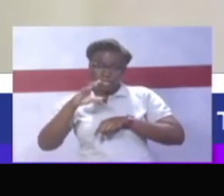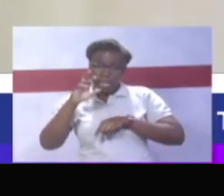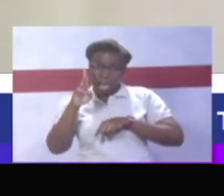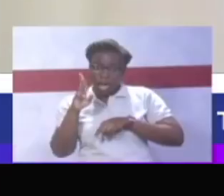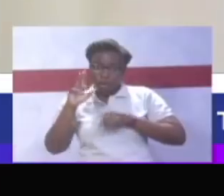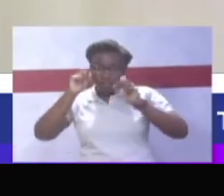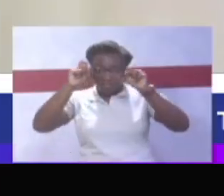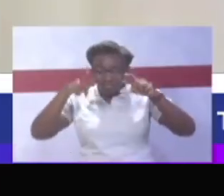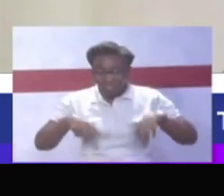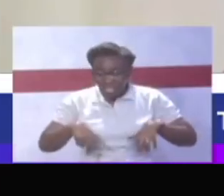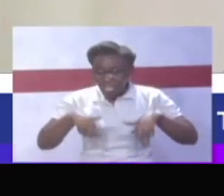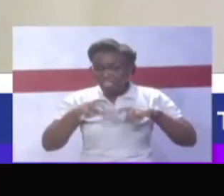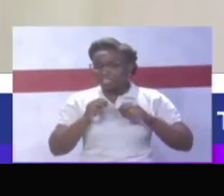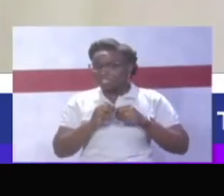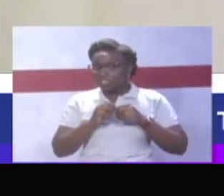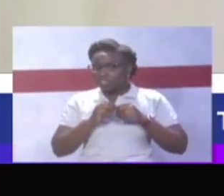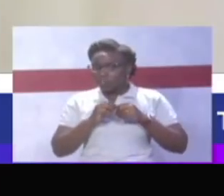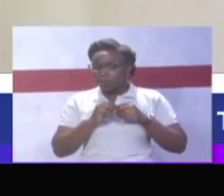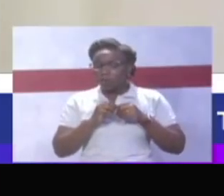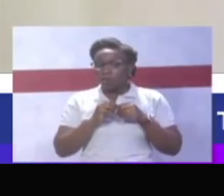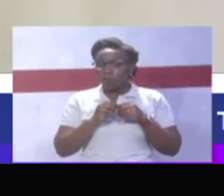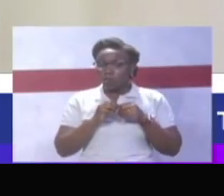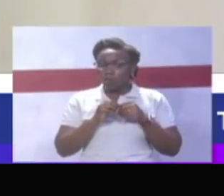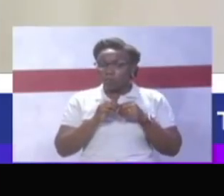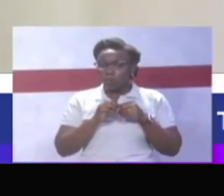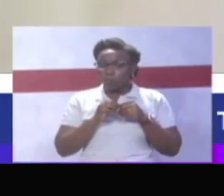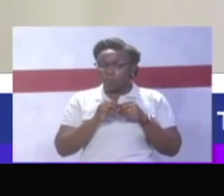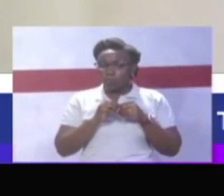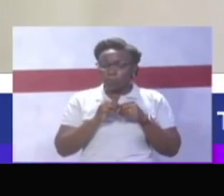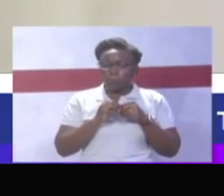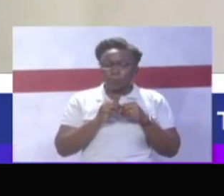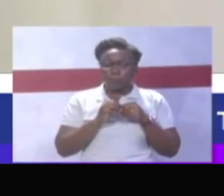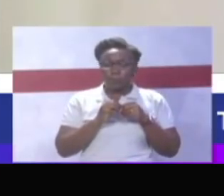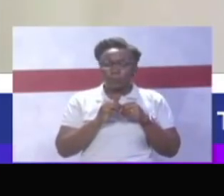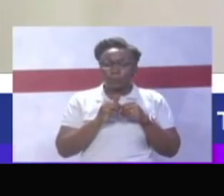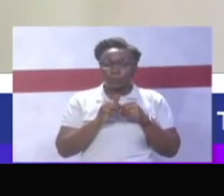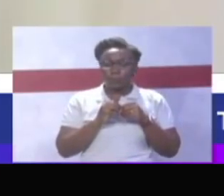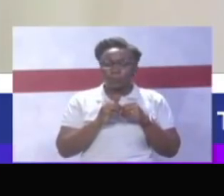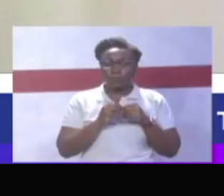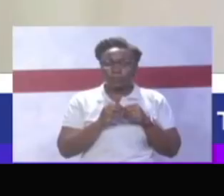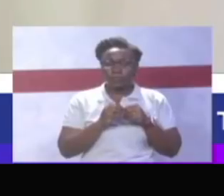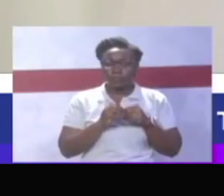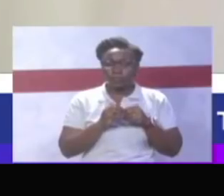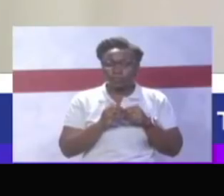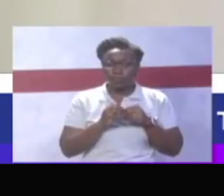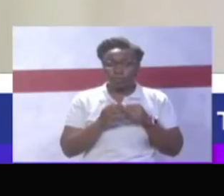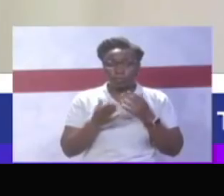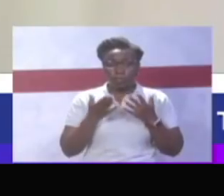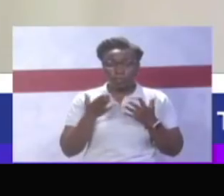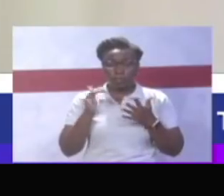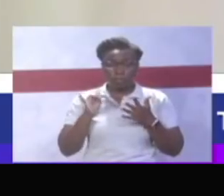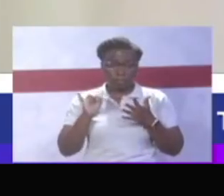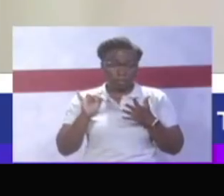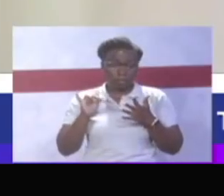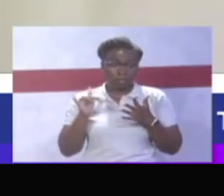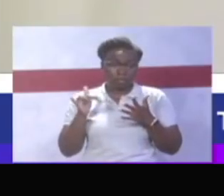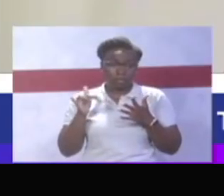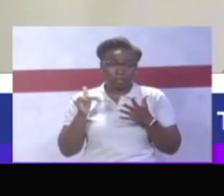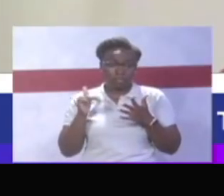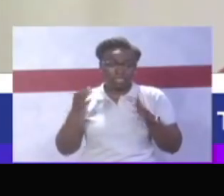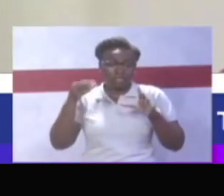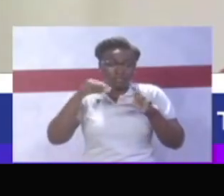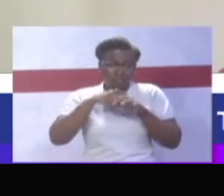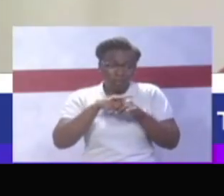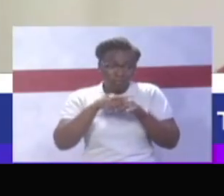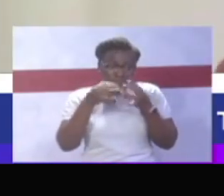to move around. Wouldn't that contribute to the situation that we do have with community spread of the Delta variant?